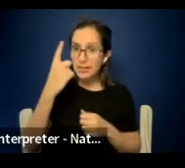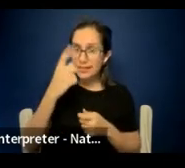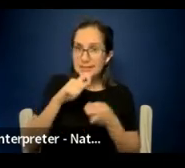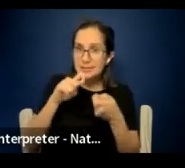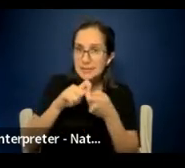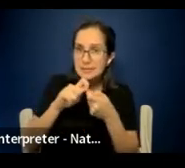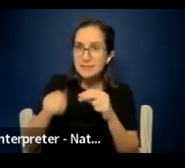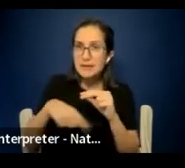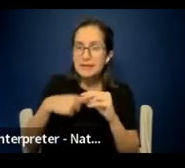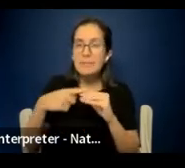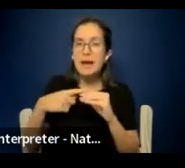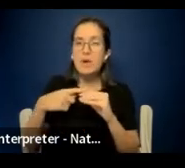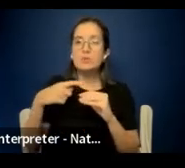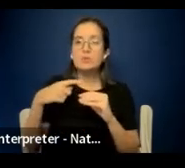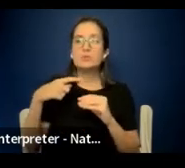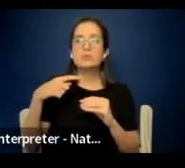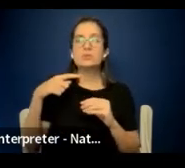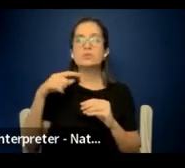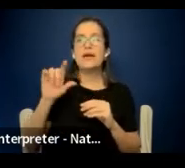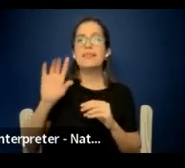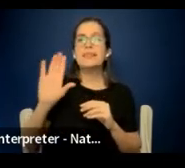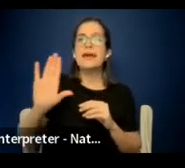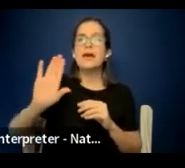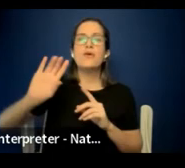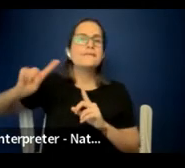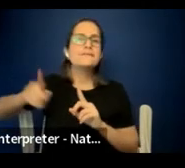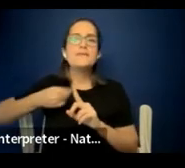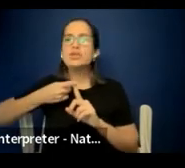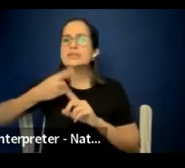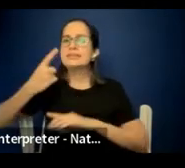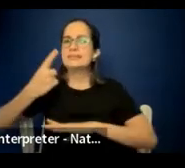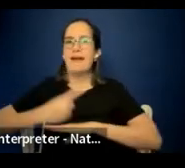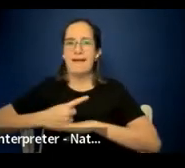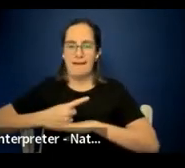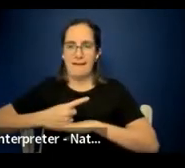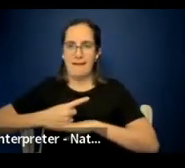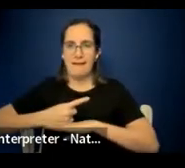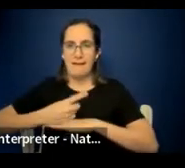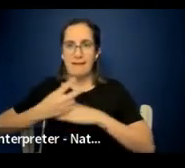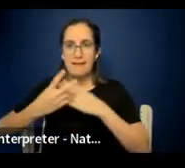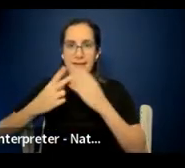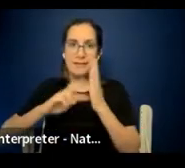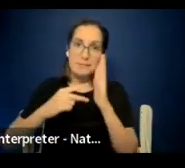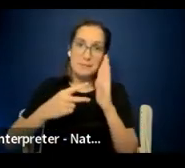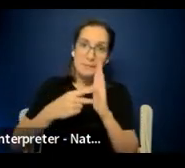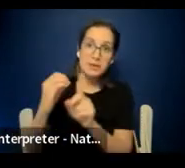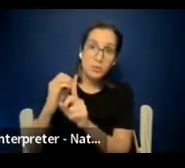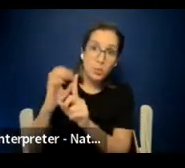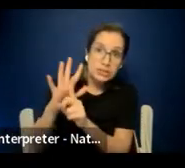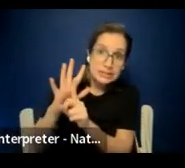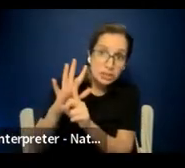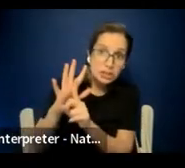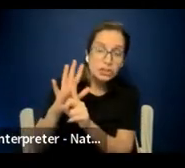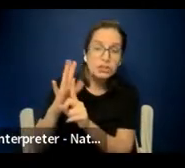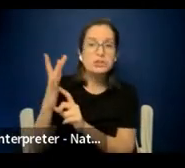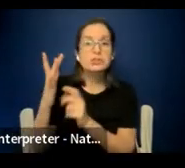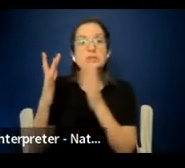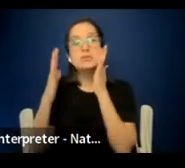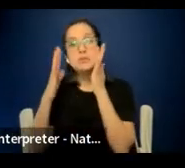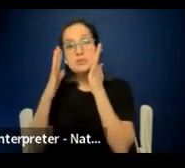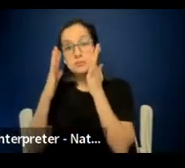about their first day at the organization. Whether is that the orientation for your organization? Is there a